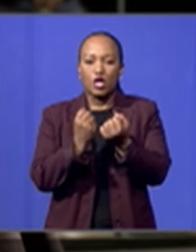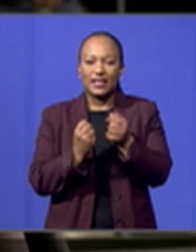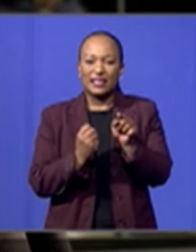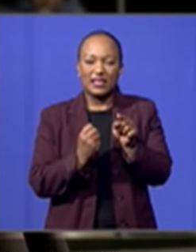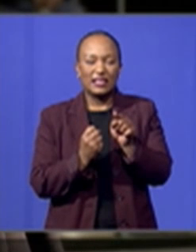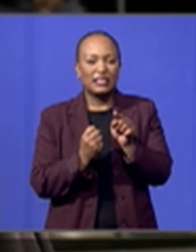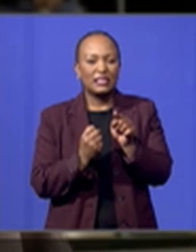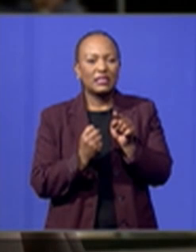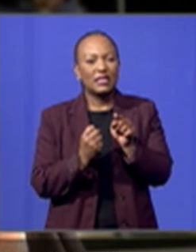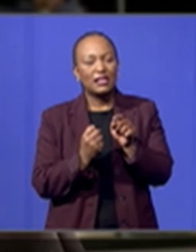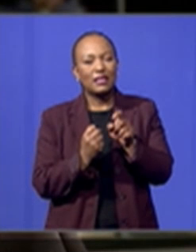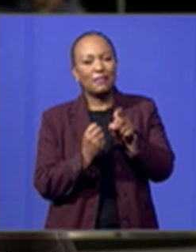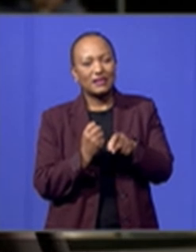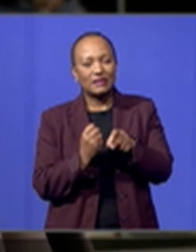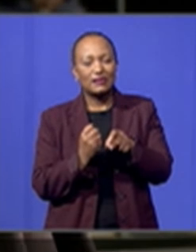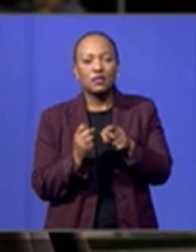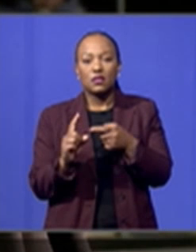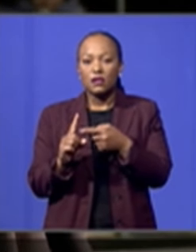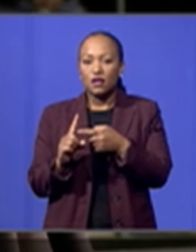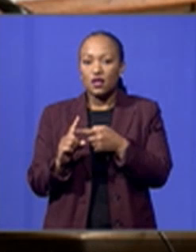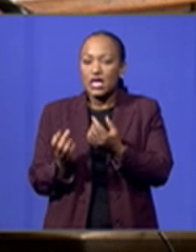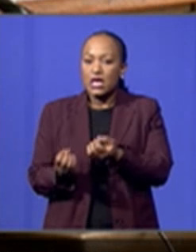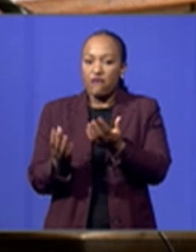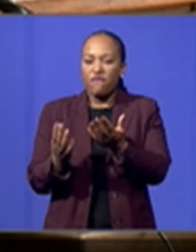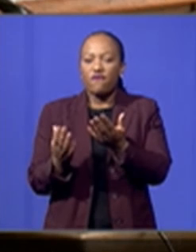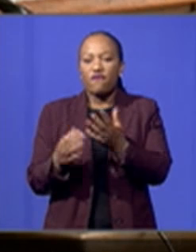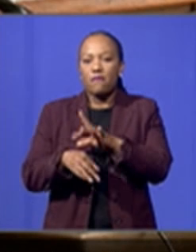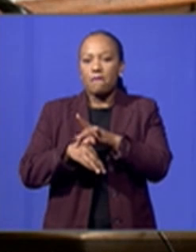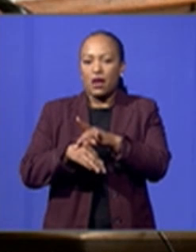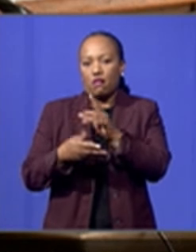to, or be given medical attention.